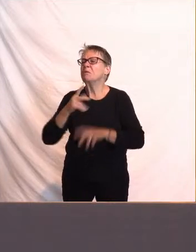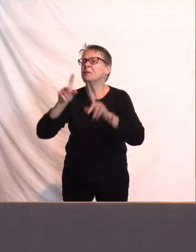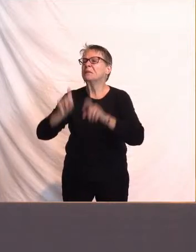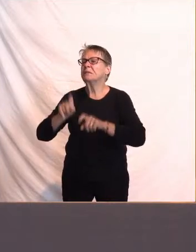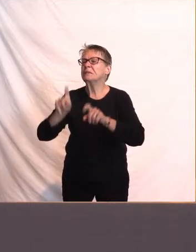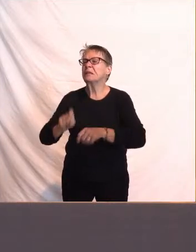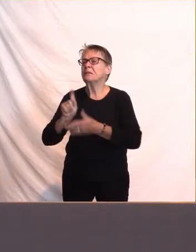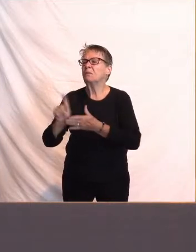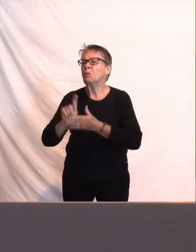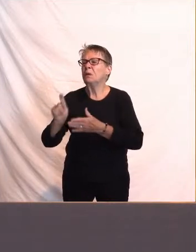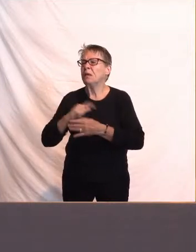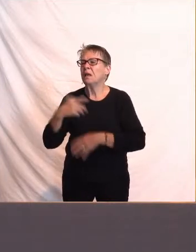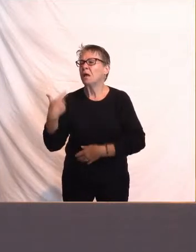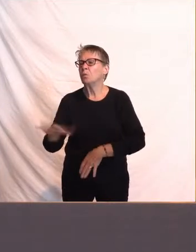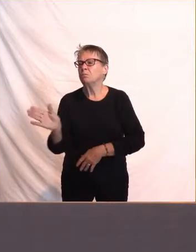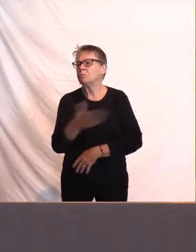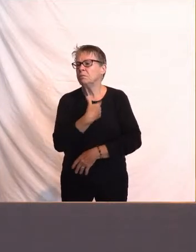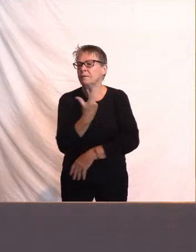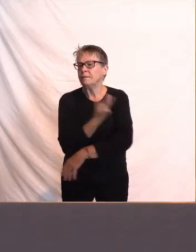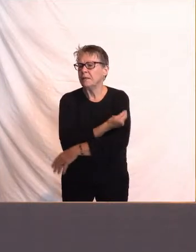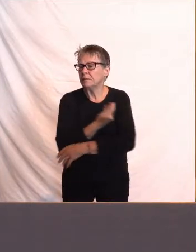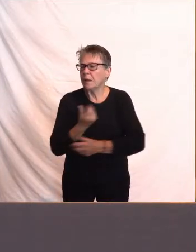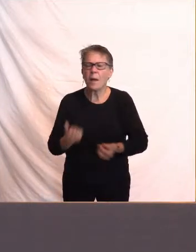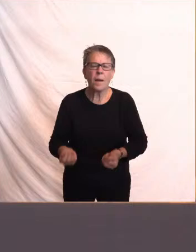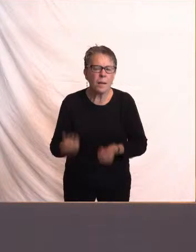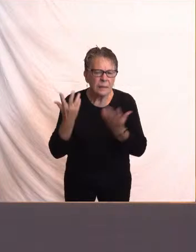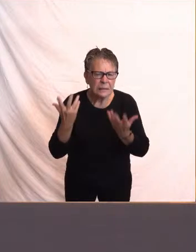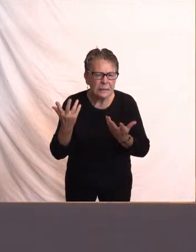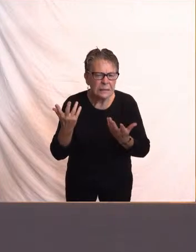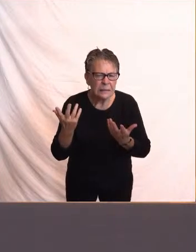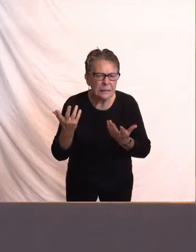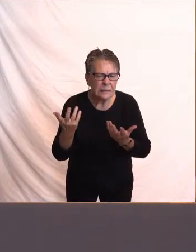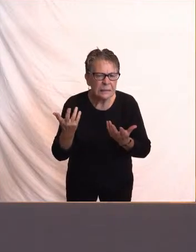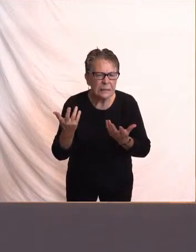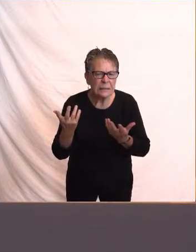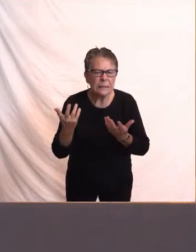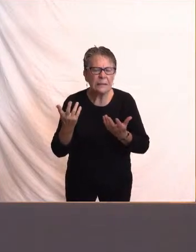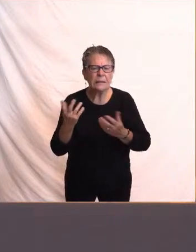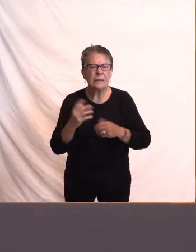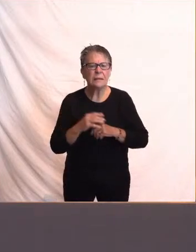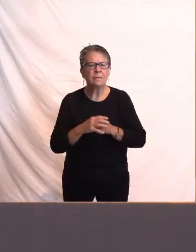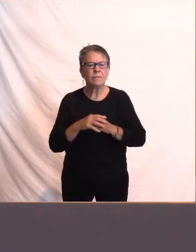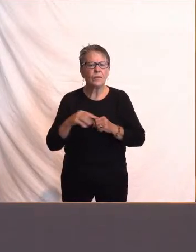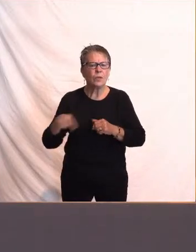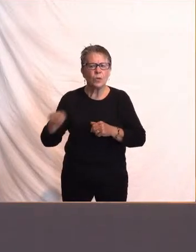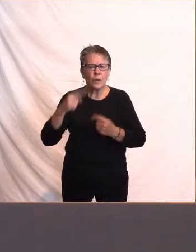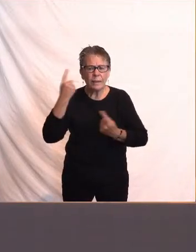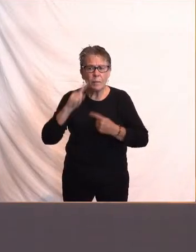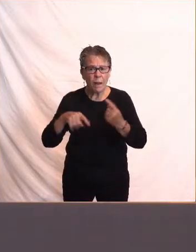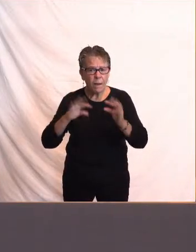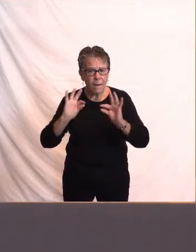about the holidays, particularly Halloween, which demanded a lot of rethinking last year? Thank you, Governor.